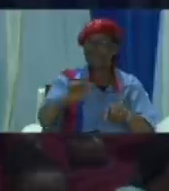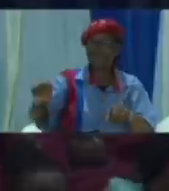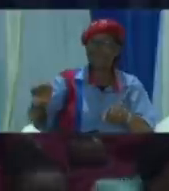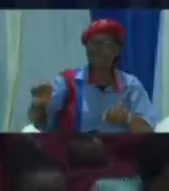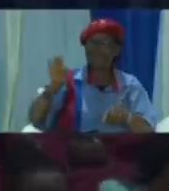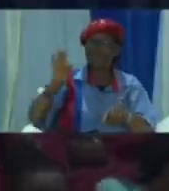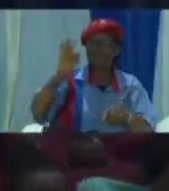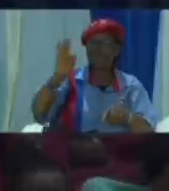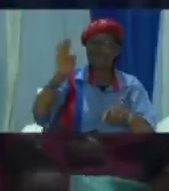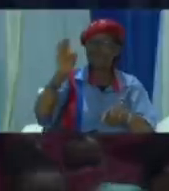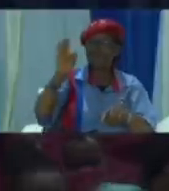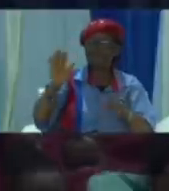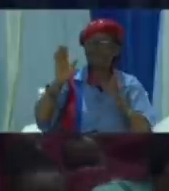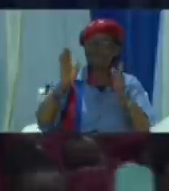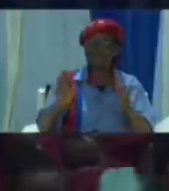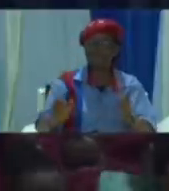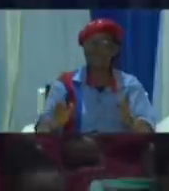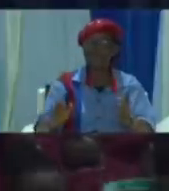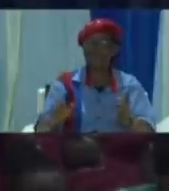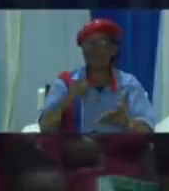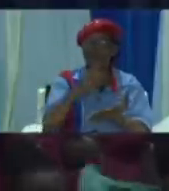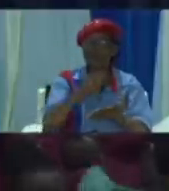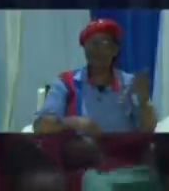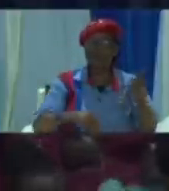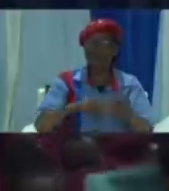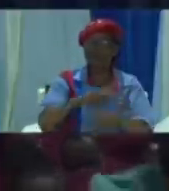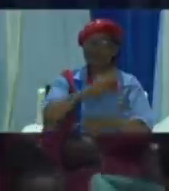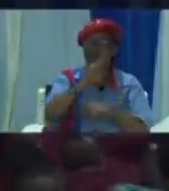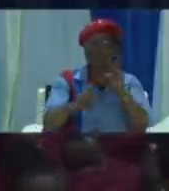what kind of